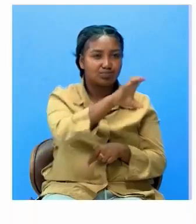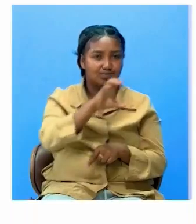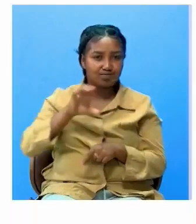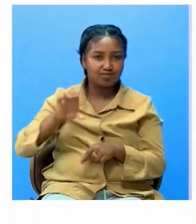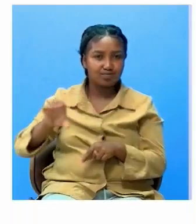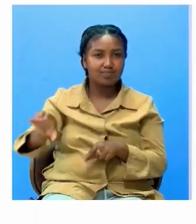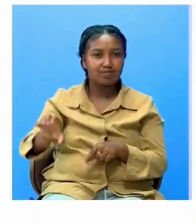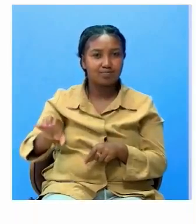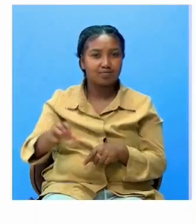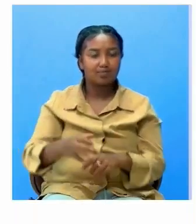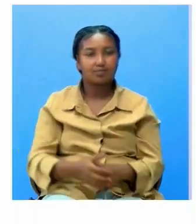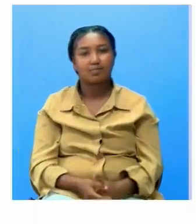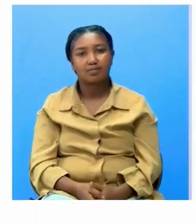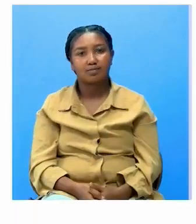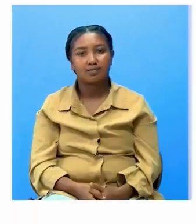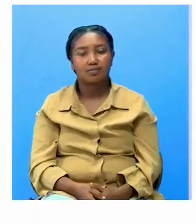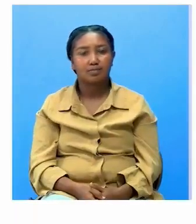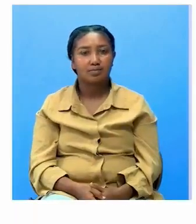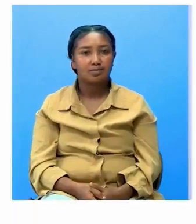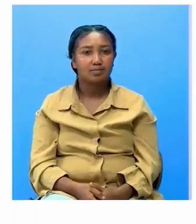Direct speech.